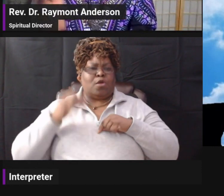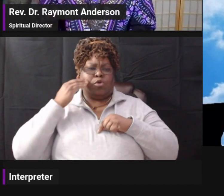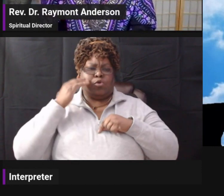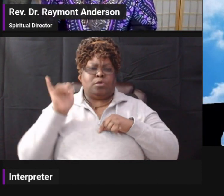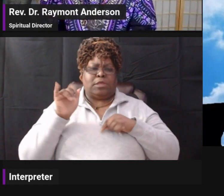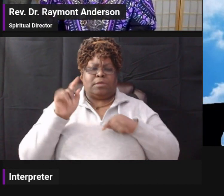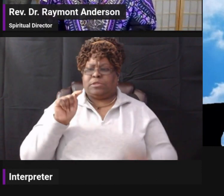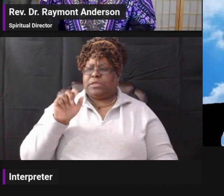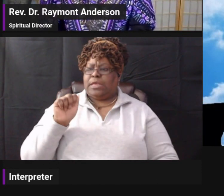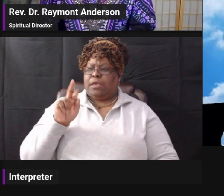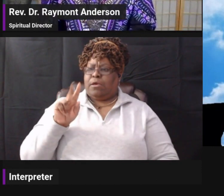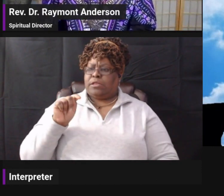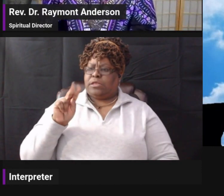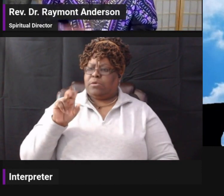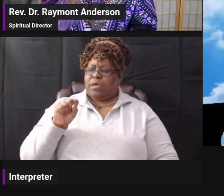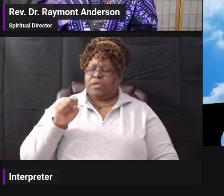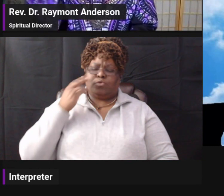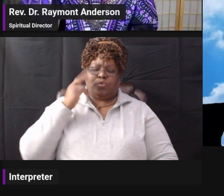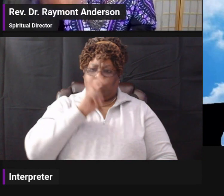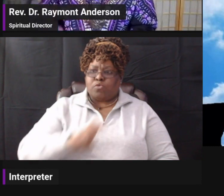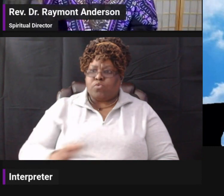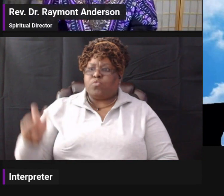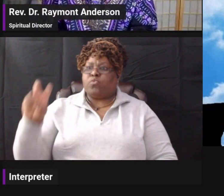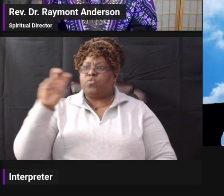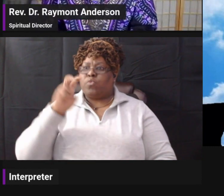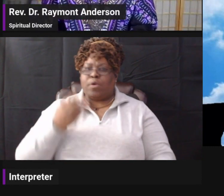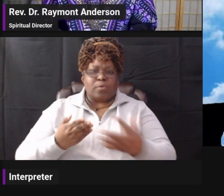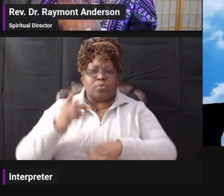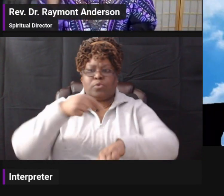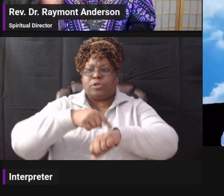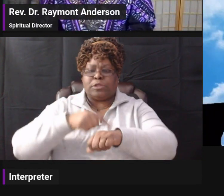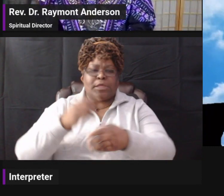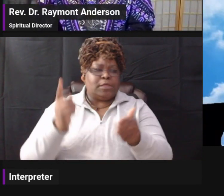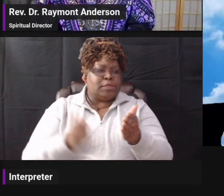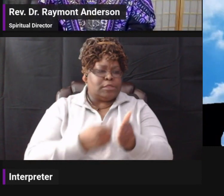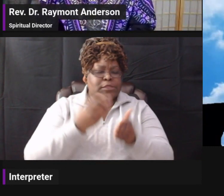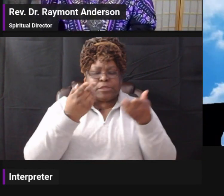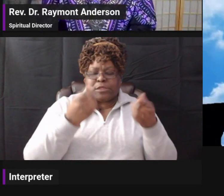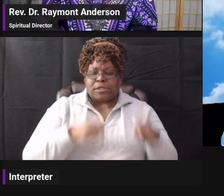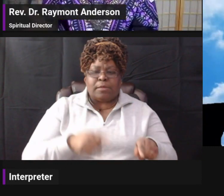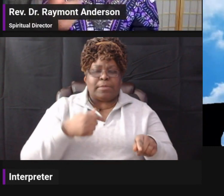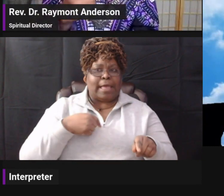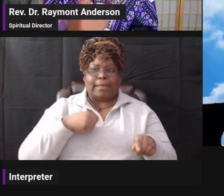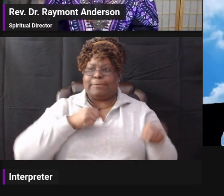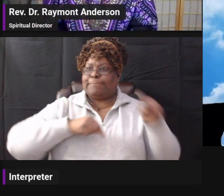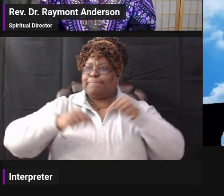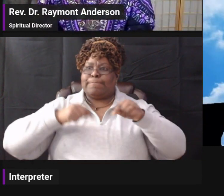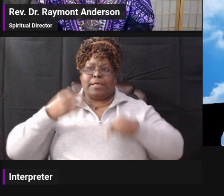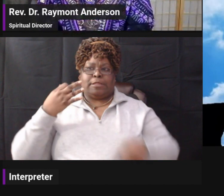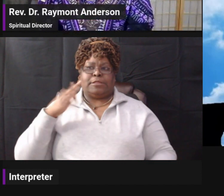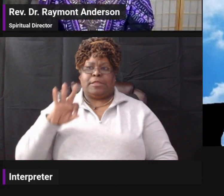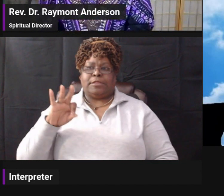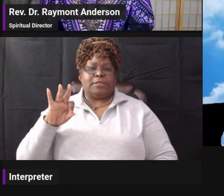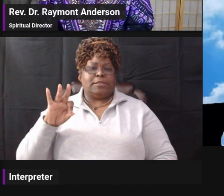It's like being in the TARDIS and traveling through time, and, you know, something happens and I